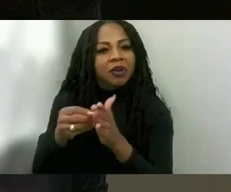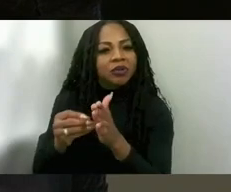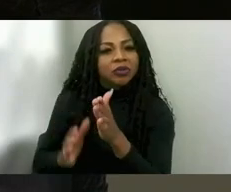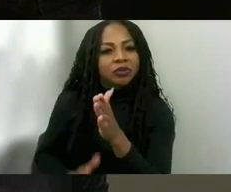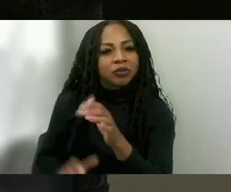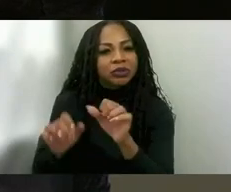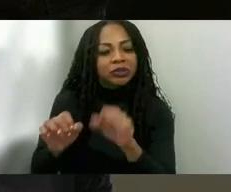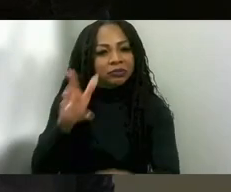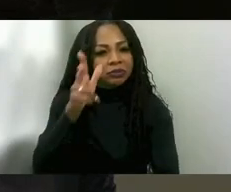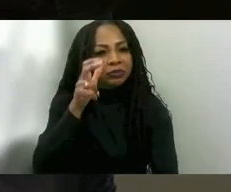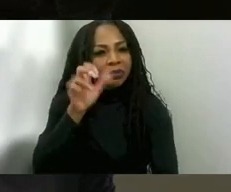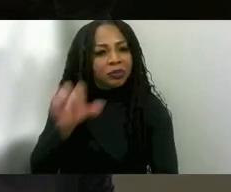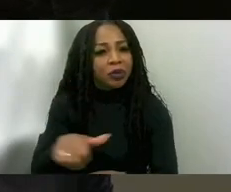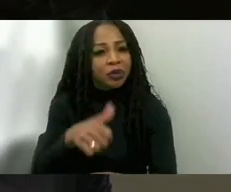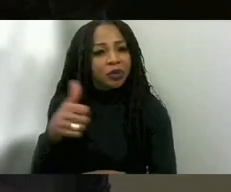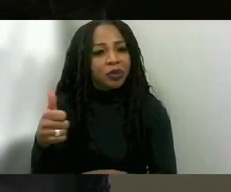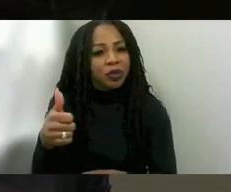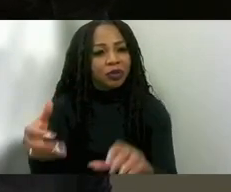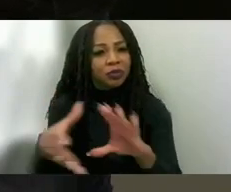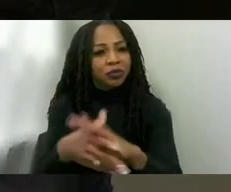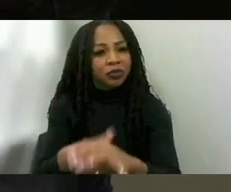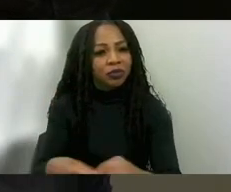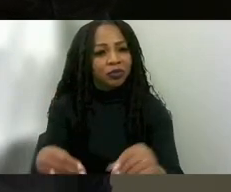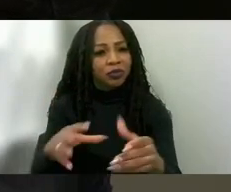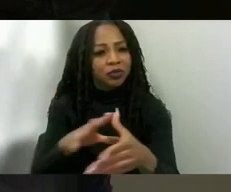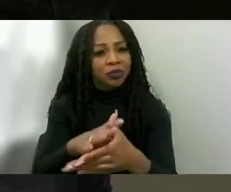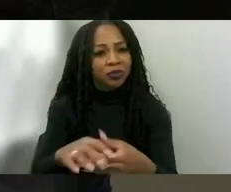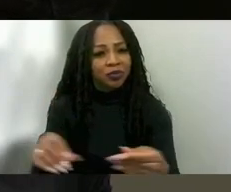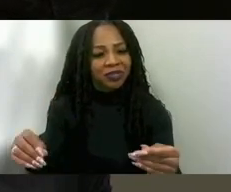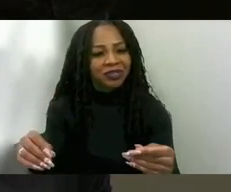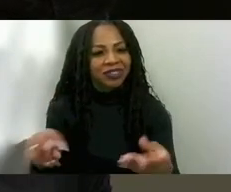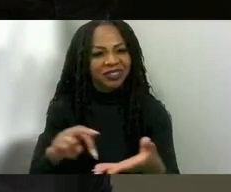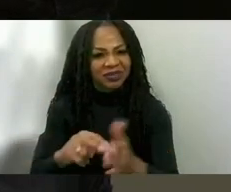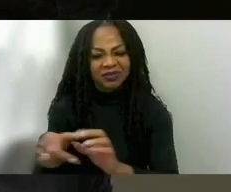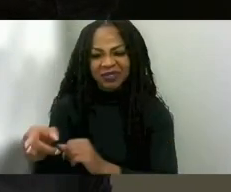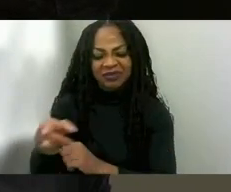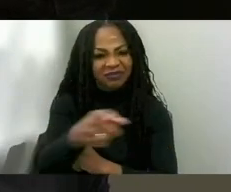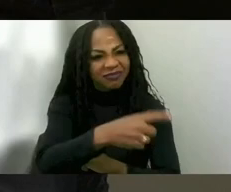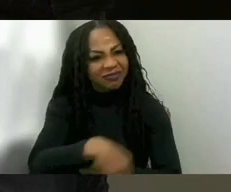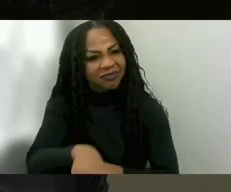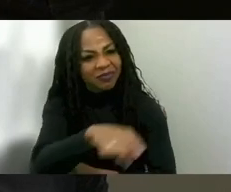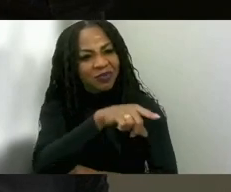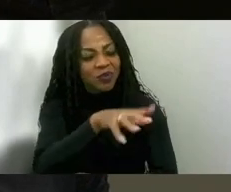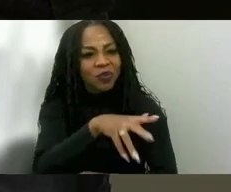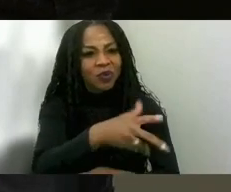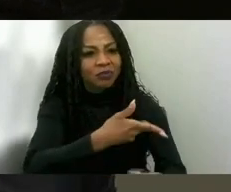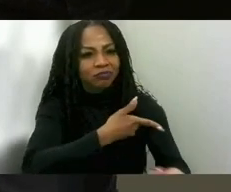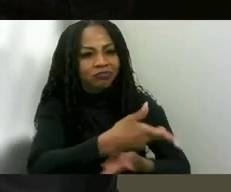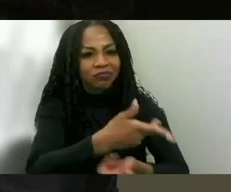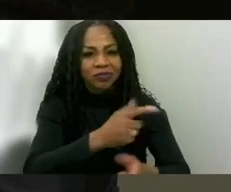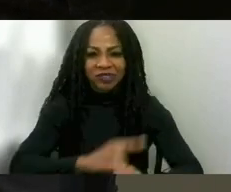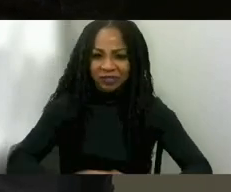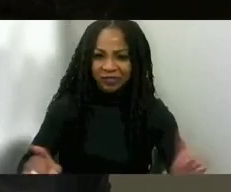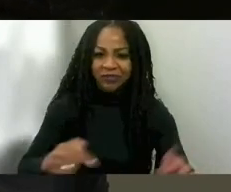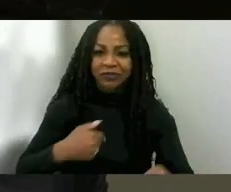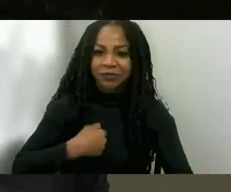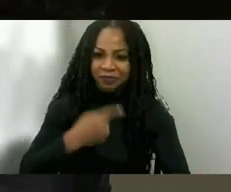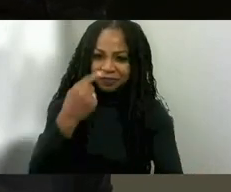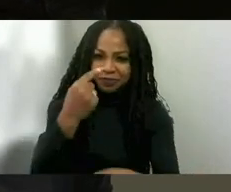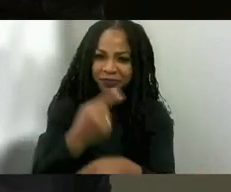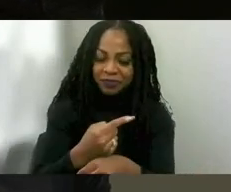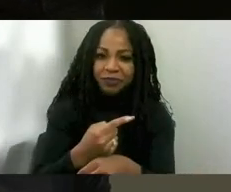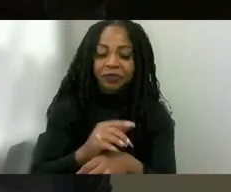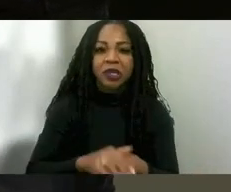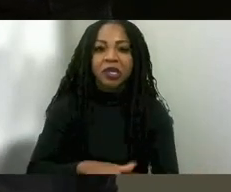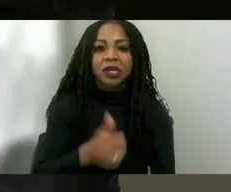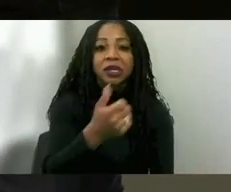story, they would be different towards us. I was right. In the 50s